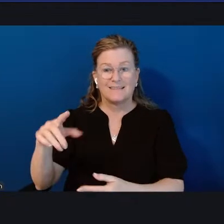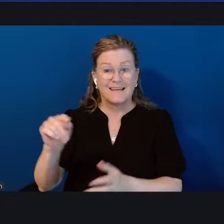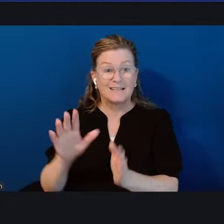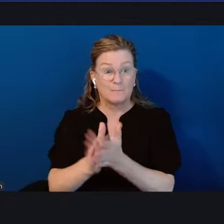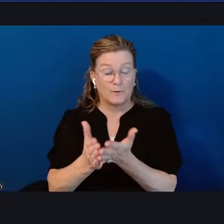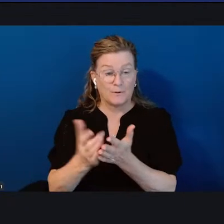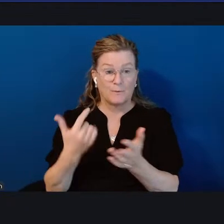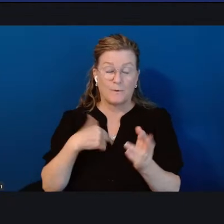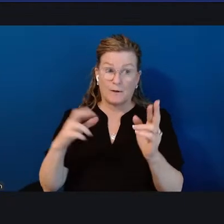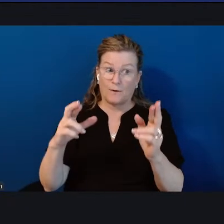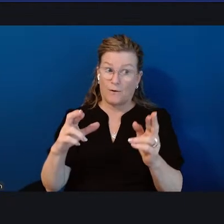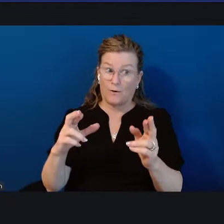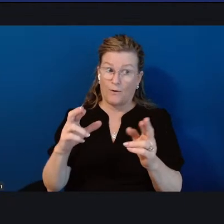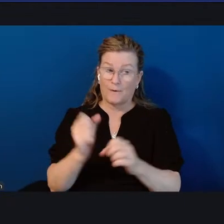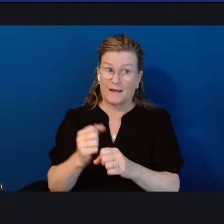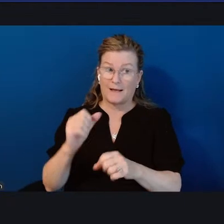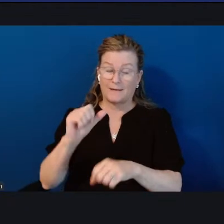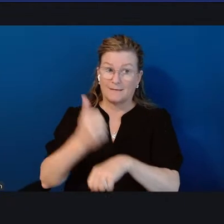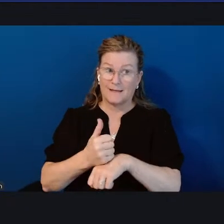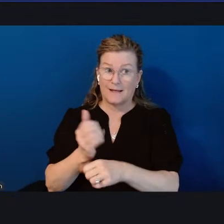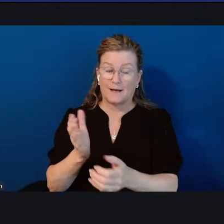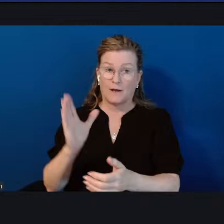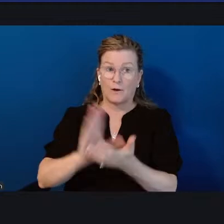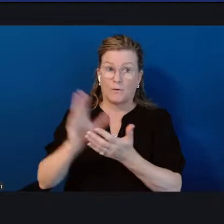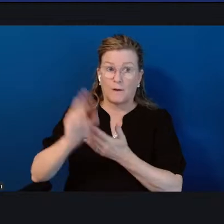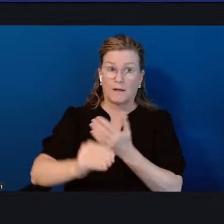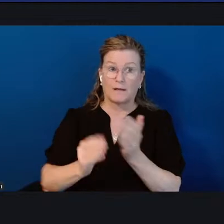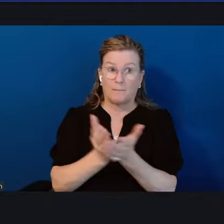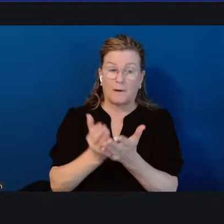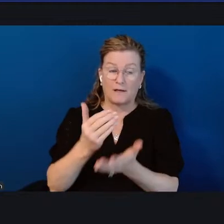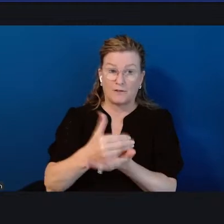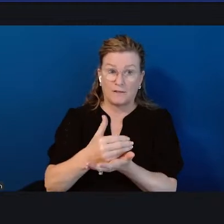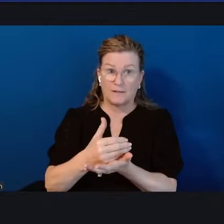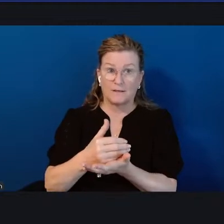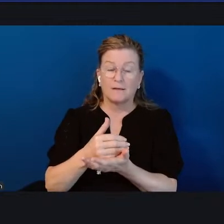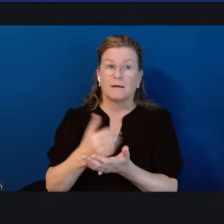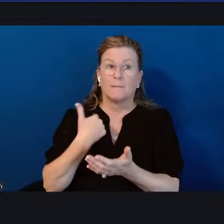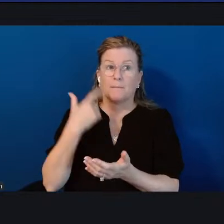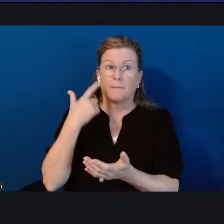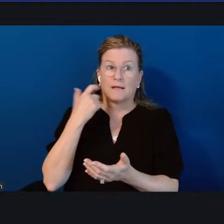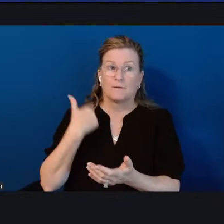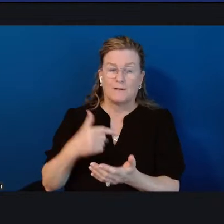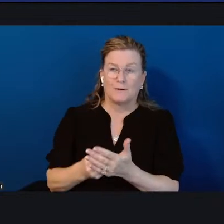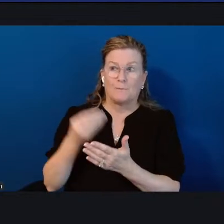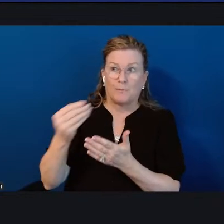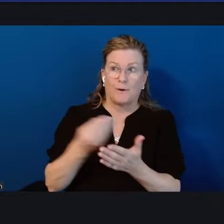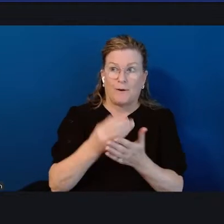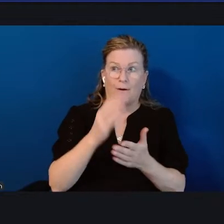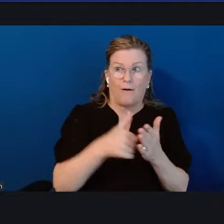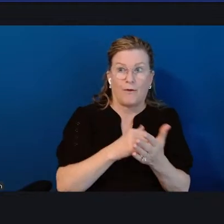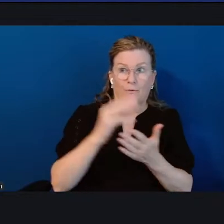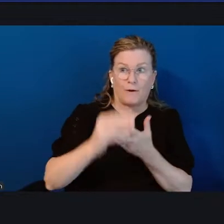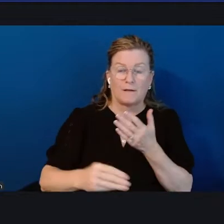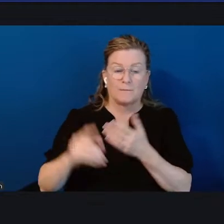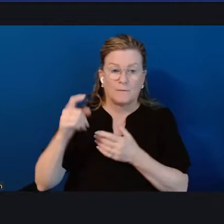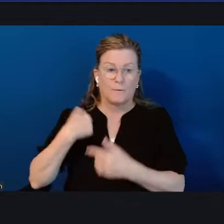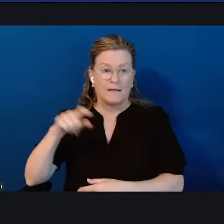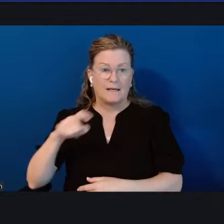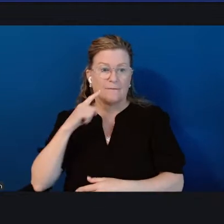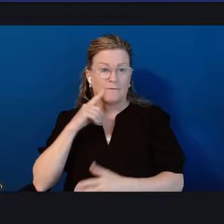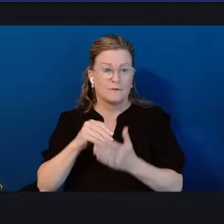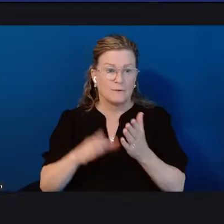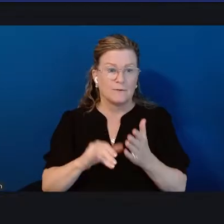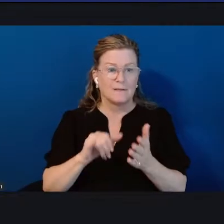can get the curriculum budget set where we would like it to be, so that we can purchase all the curriculums that we need for our students. That will